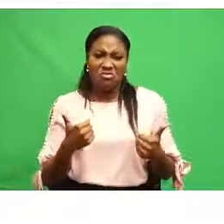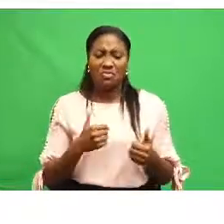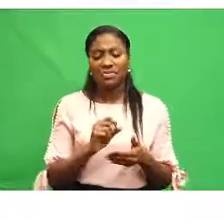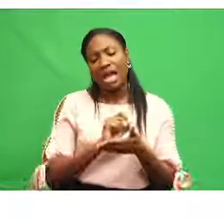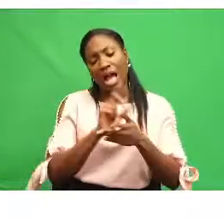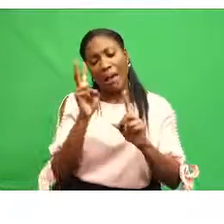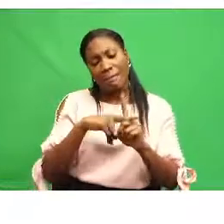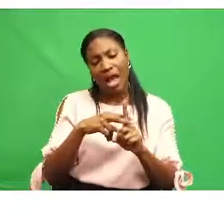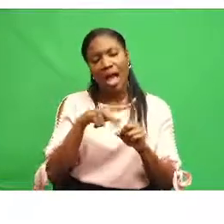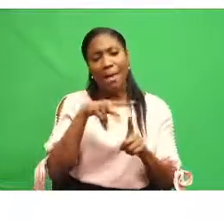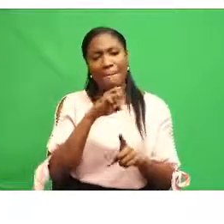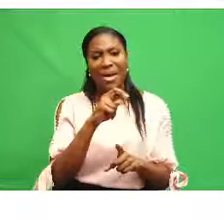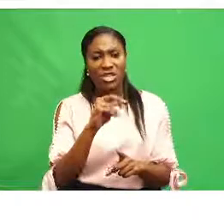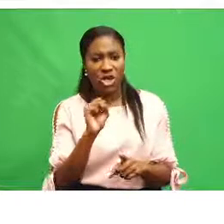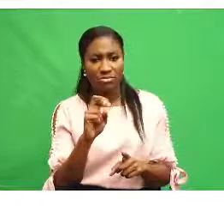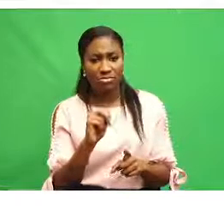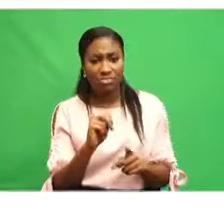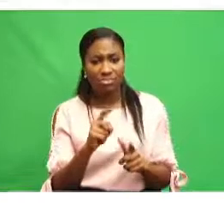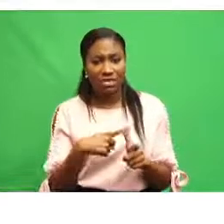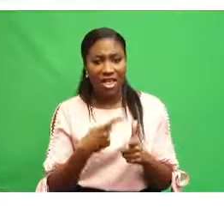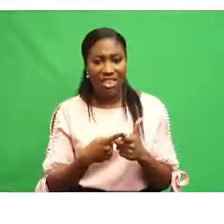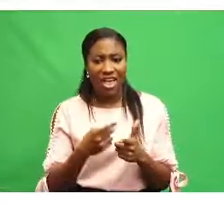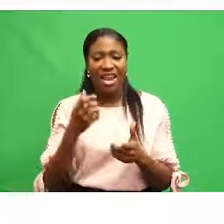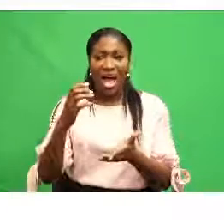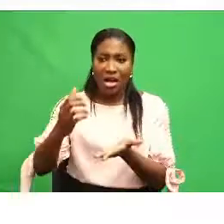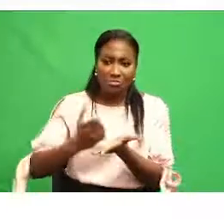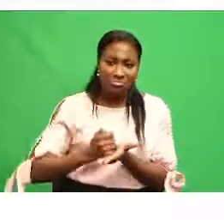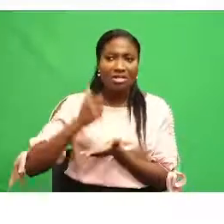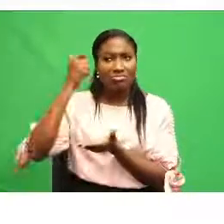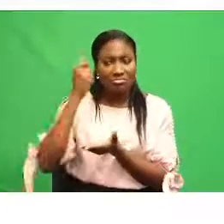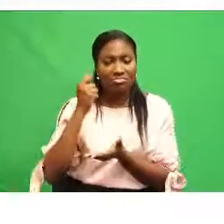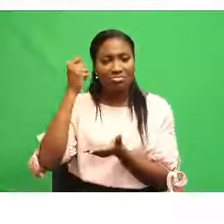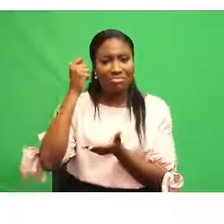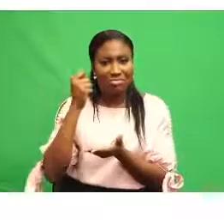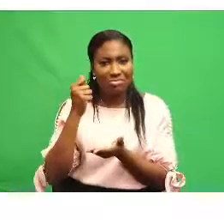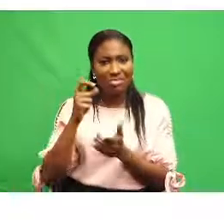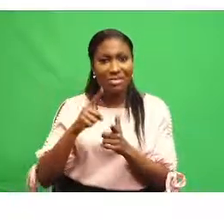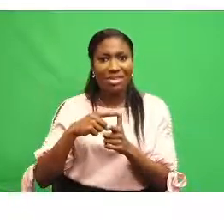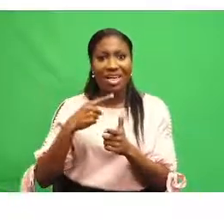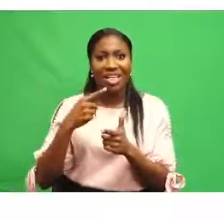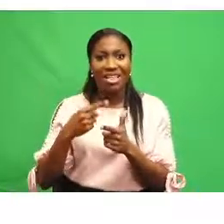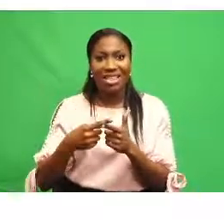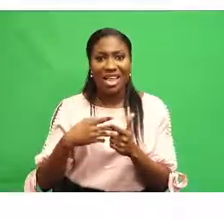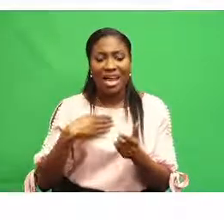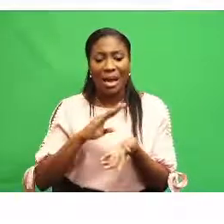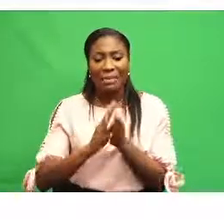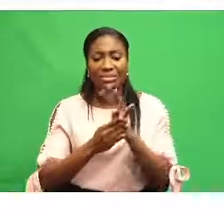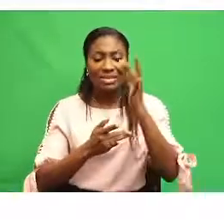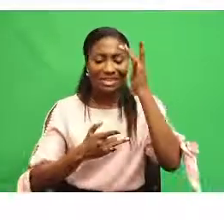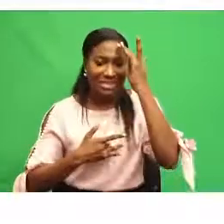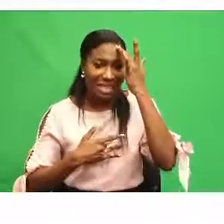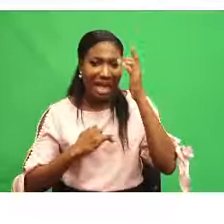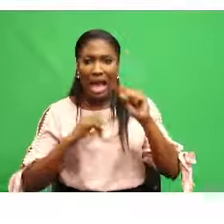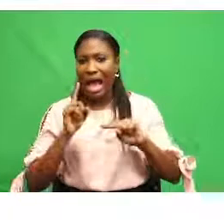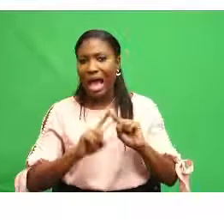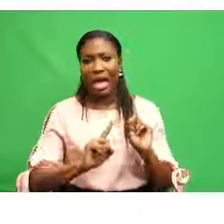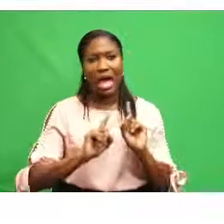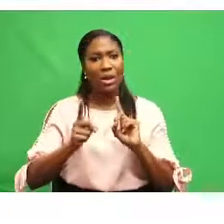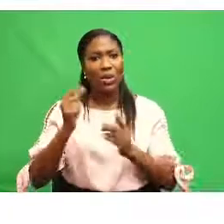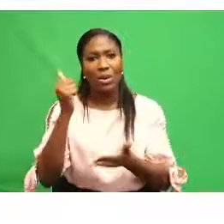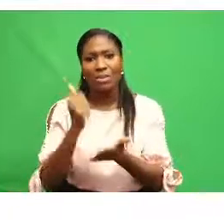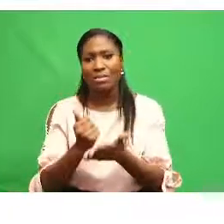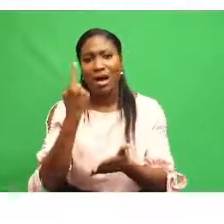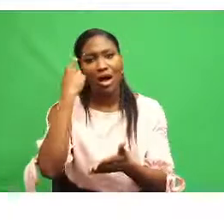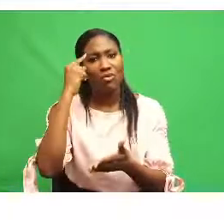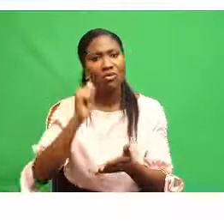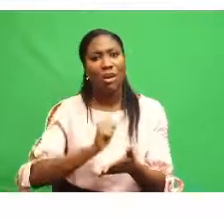comes in, and then it's a difficult task going forward as to who should be that nominee. It's often difficult at that point in time to